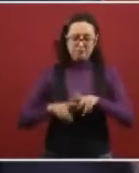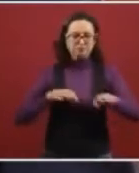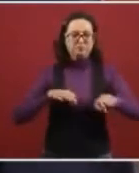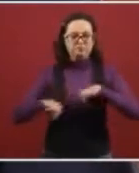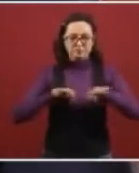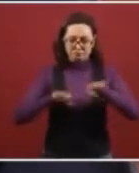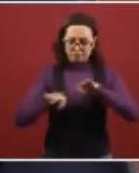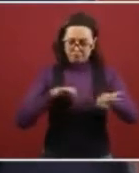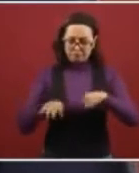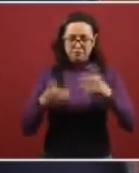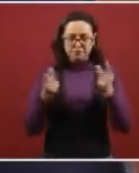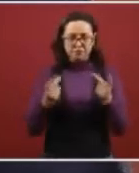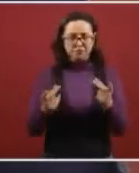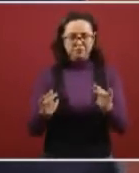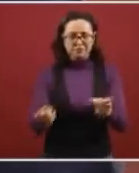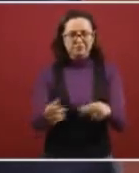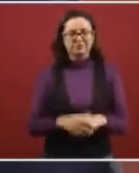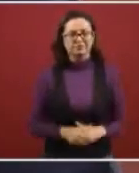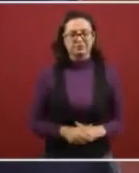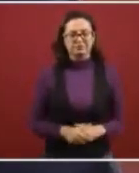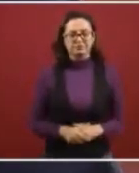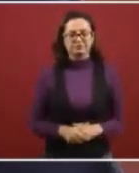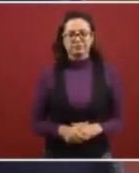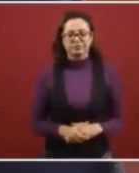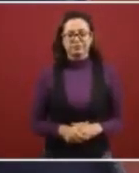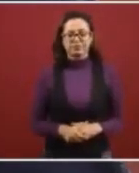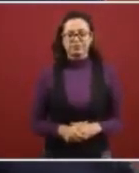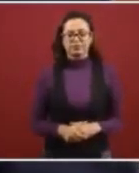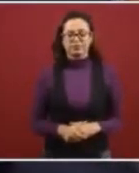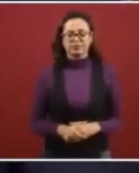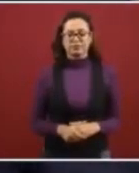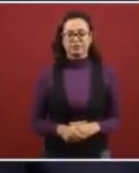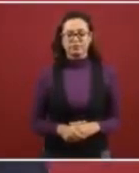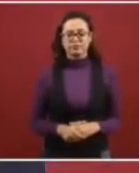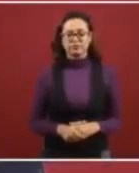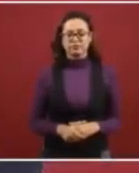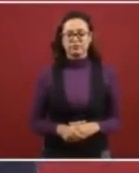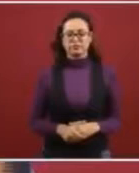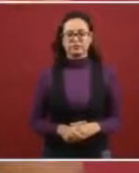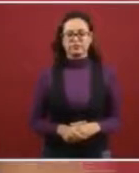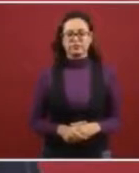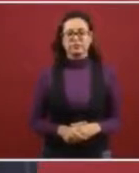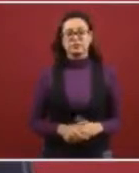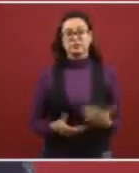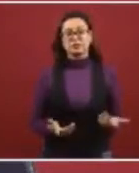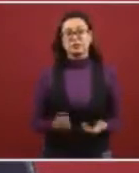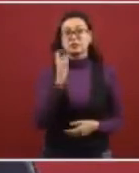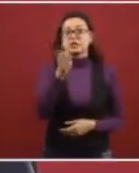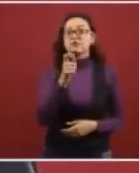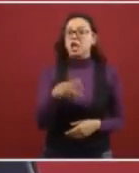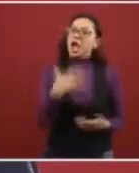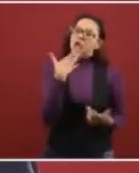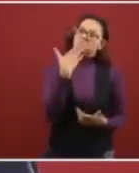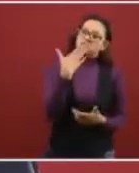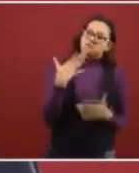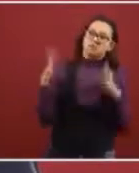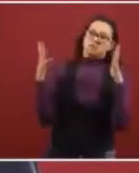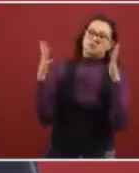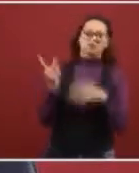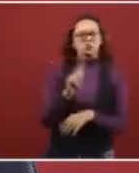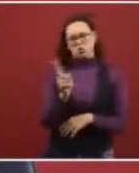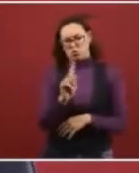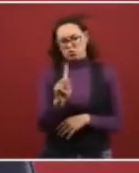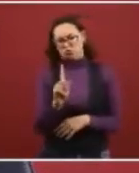acting. No quiere decir that does not mean que lo celebre. That I celebrate it. Pero